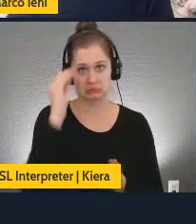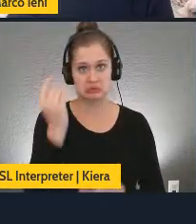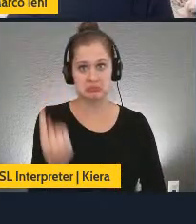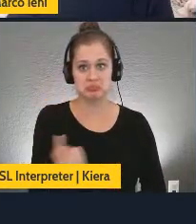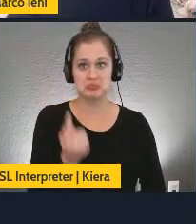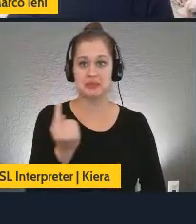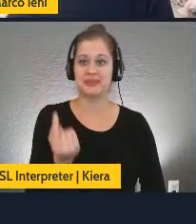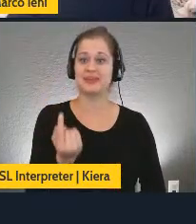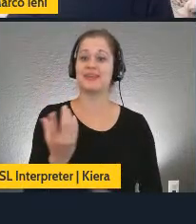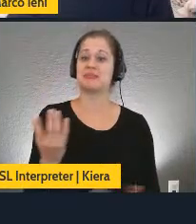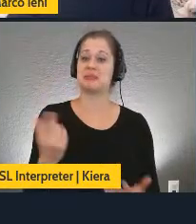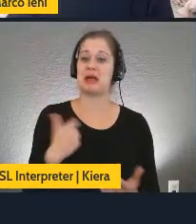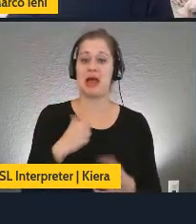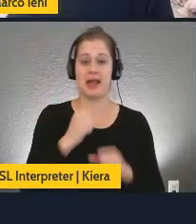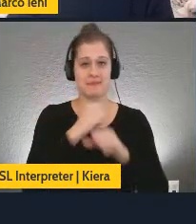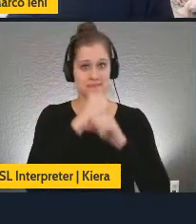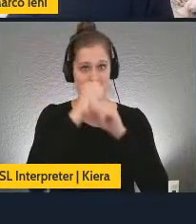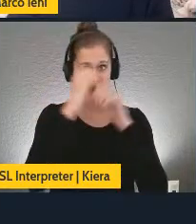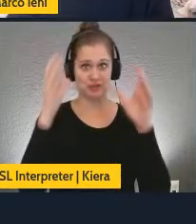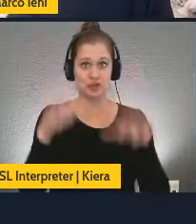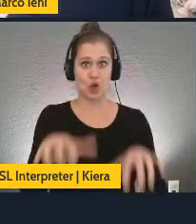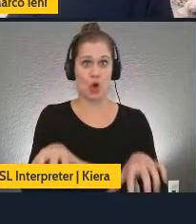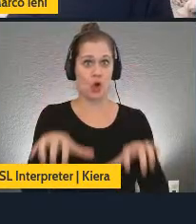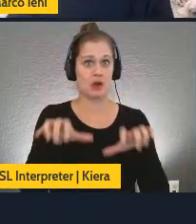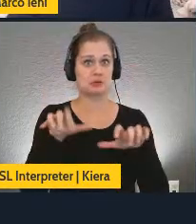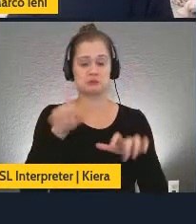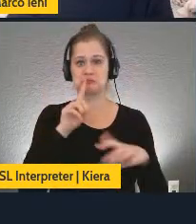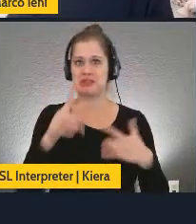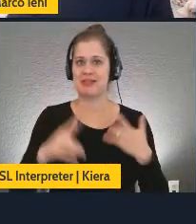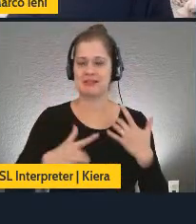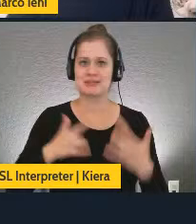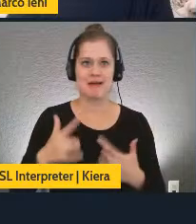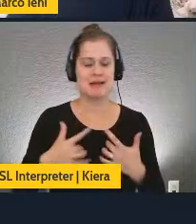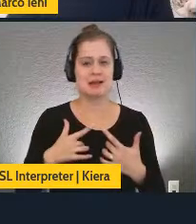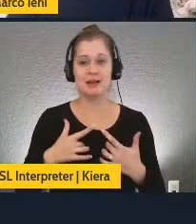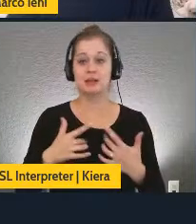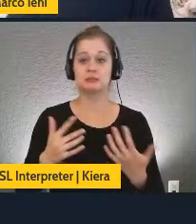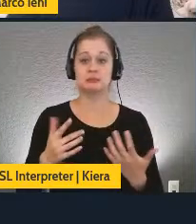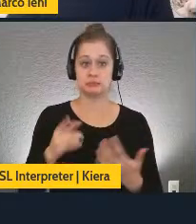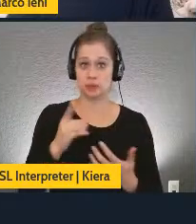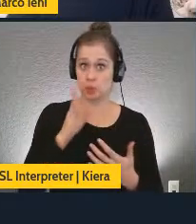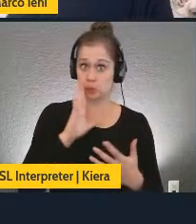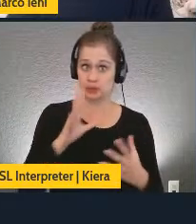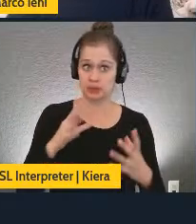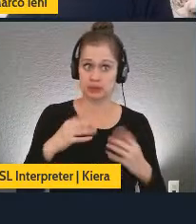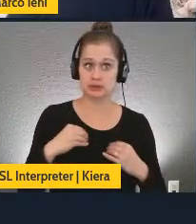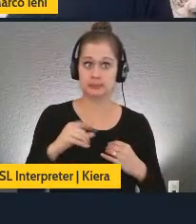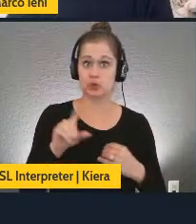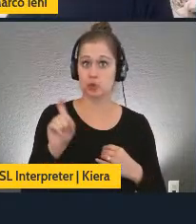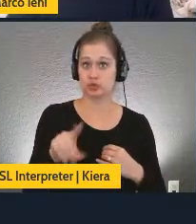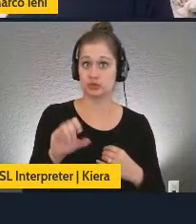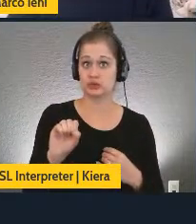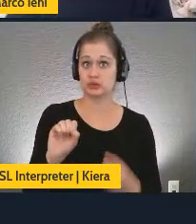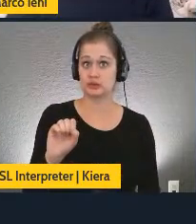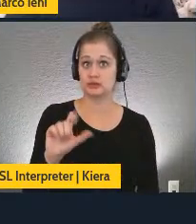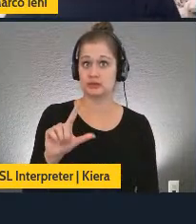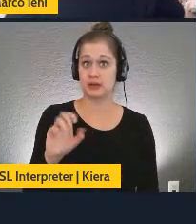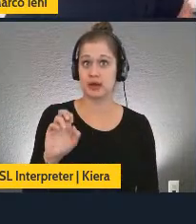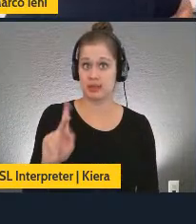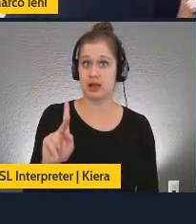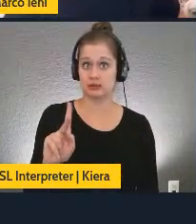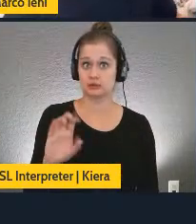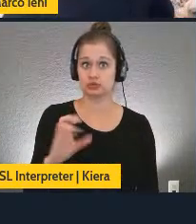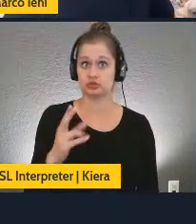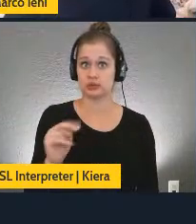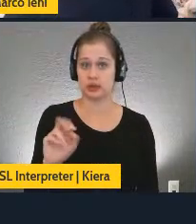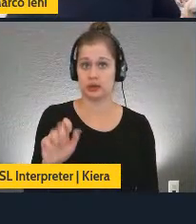imagine our audience was super excited about it. And are you taking questions in the Slack channel after this? Or can they